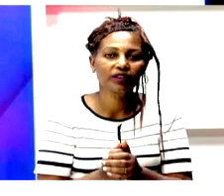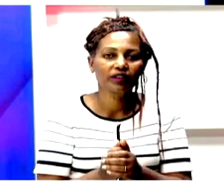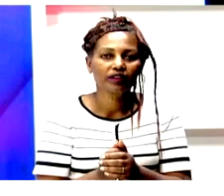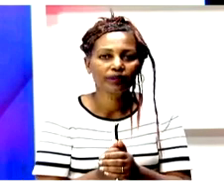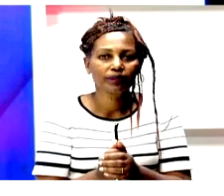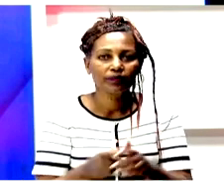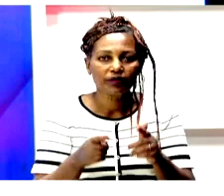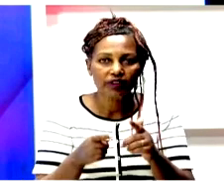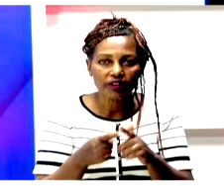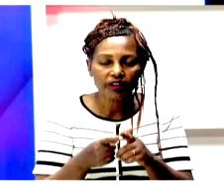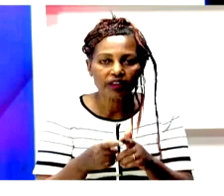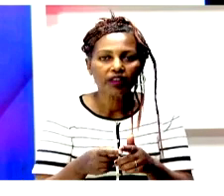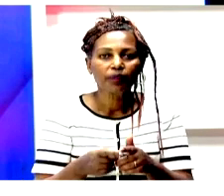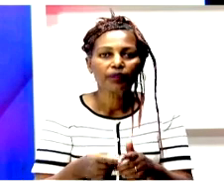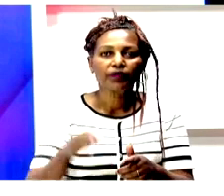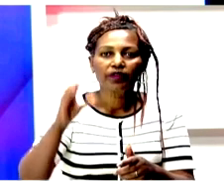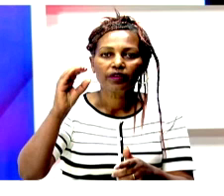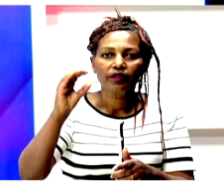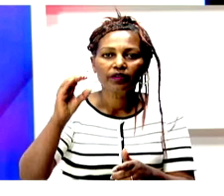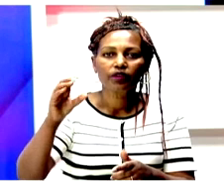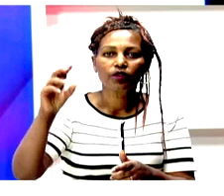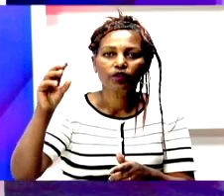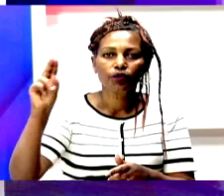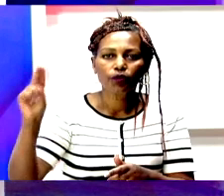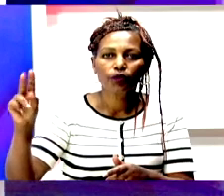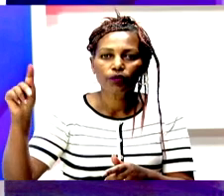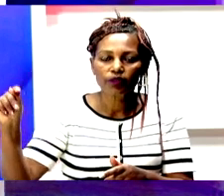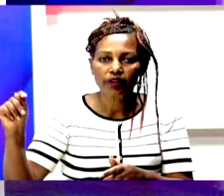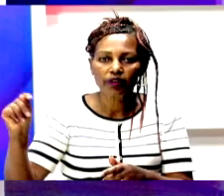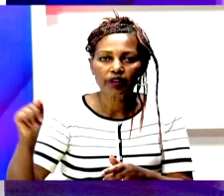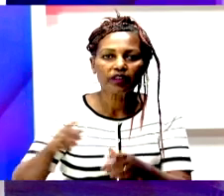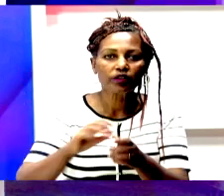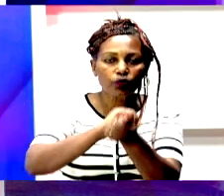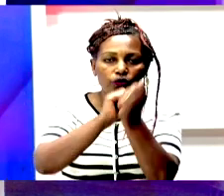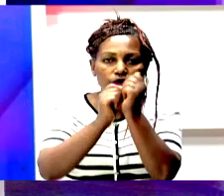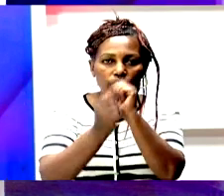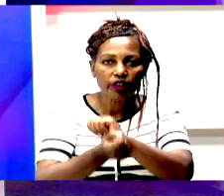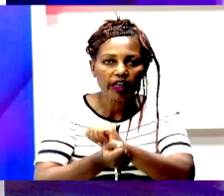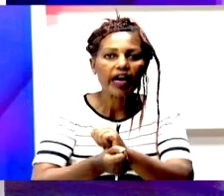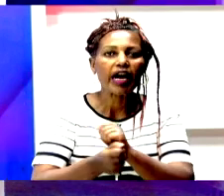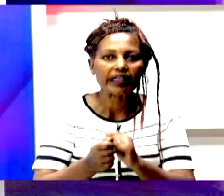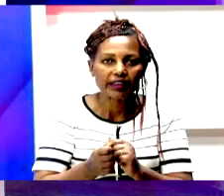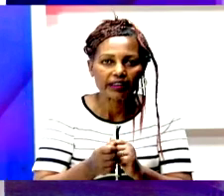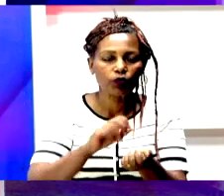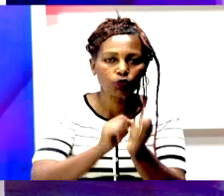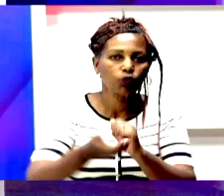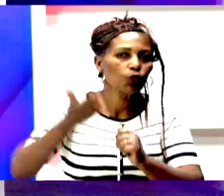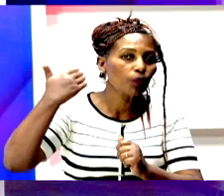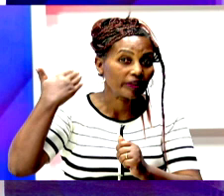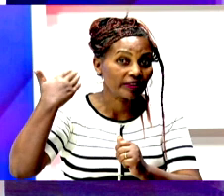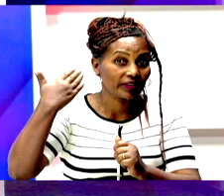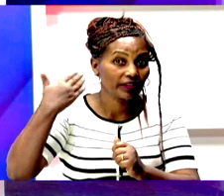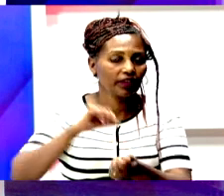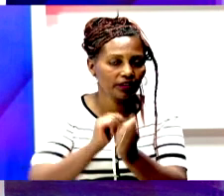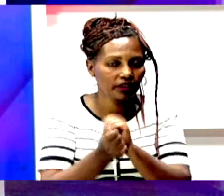present pronunciation. Cut is in past. It is stressed. Cut for past or perfect.